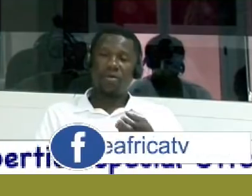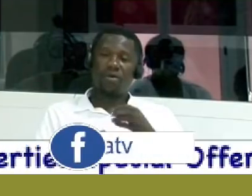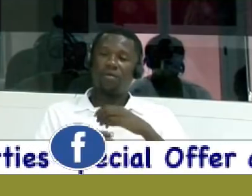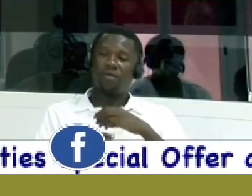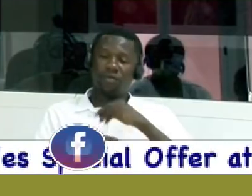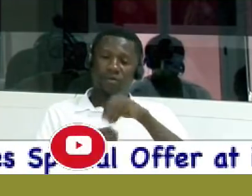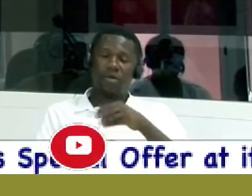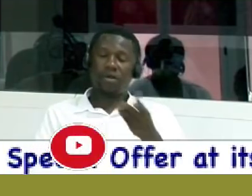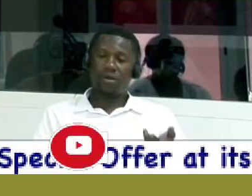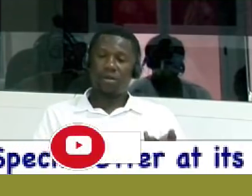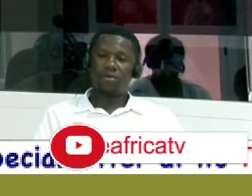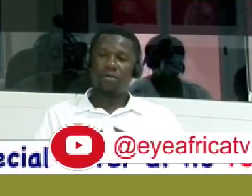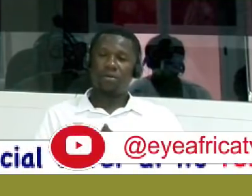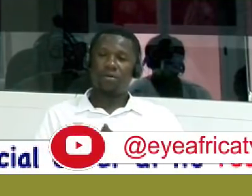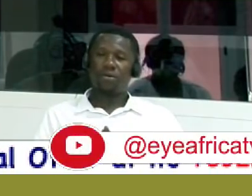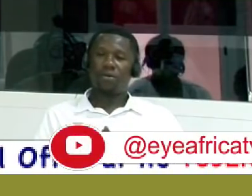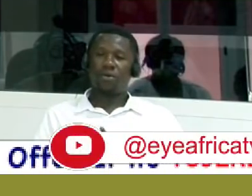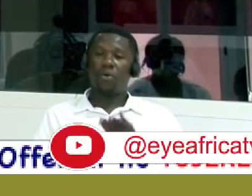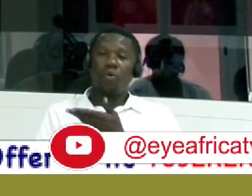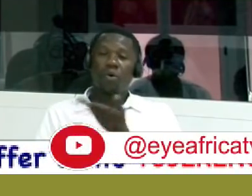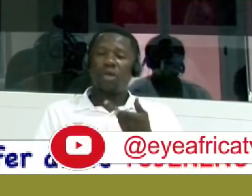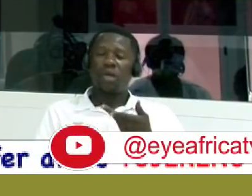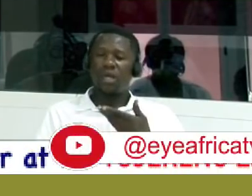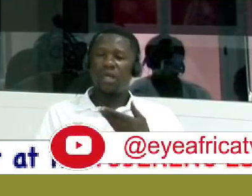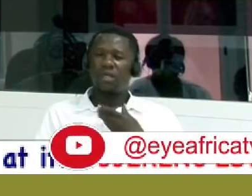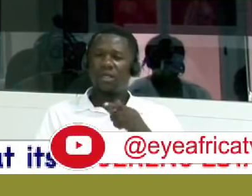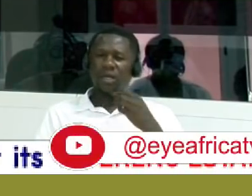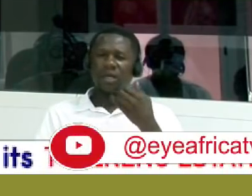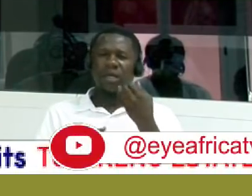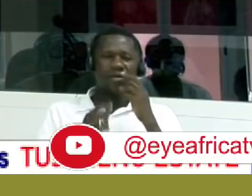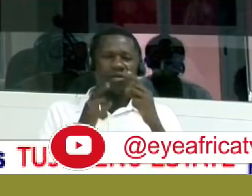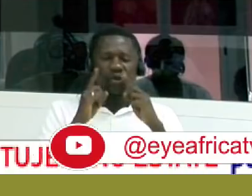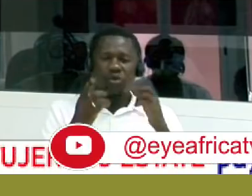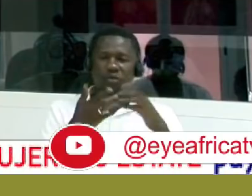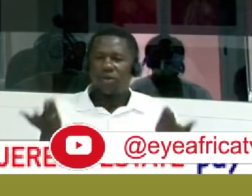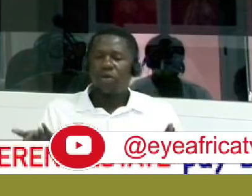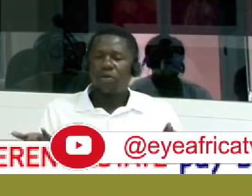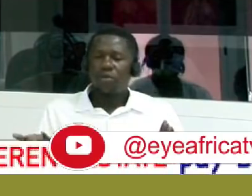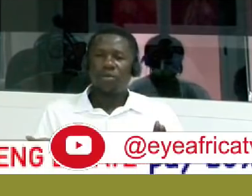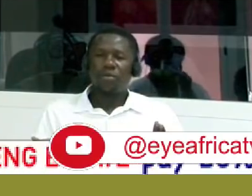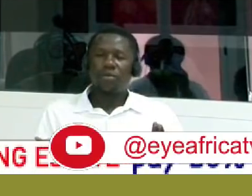So where do they get their source of information from? And that